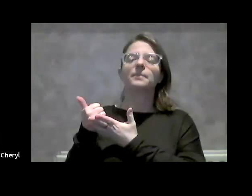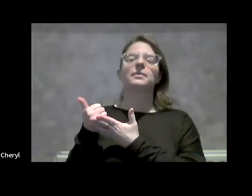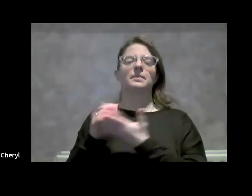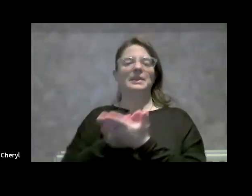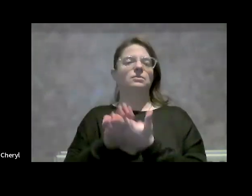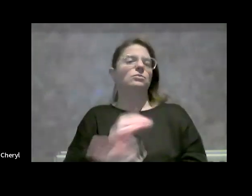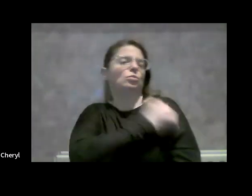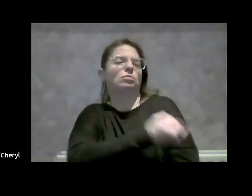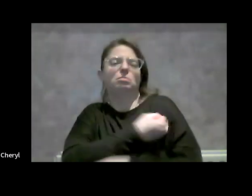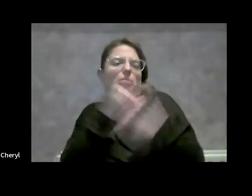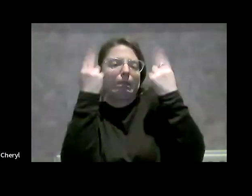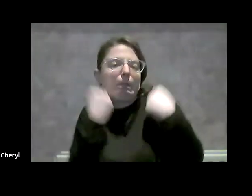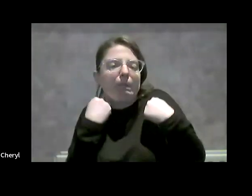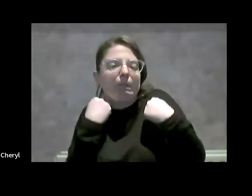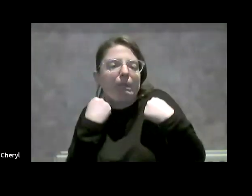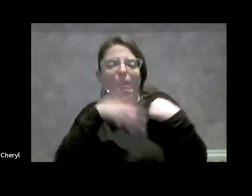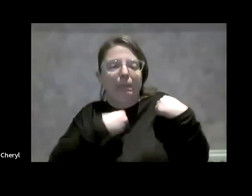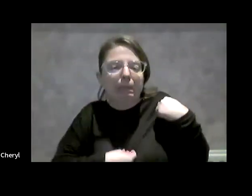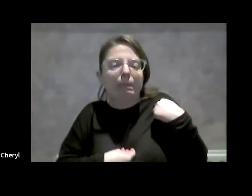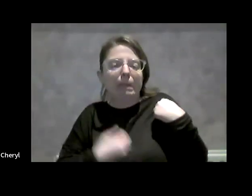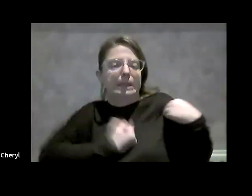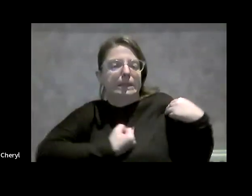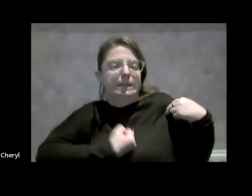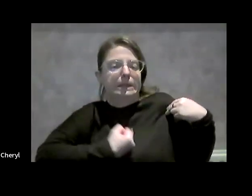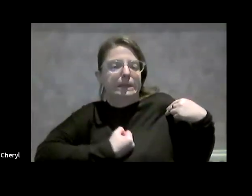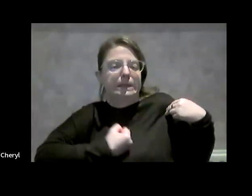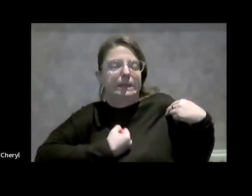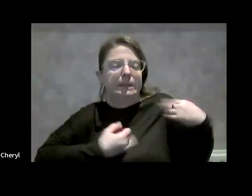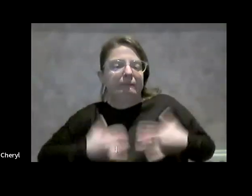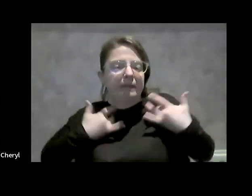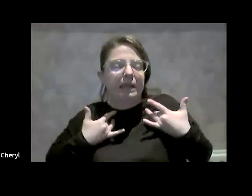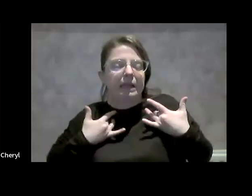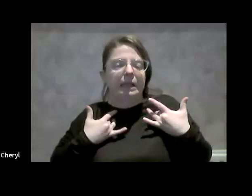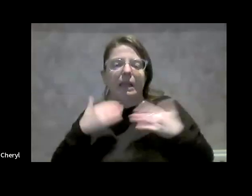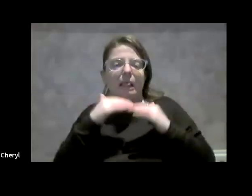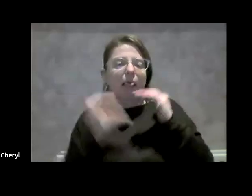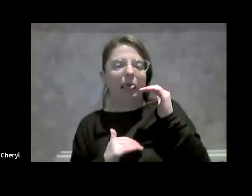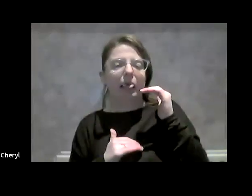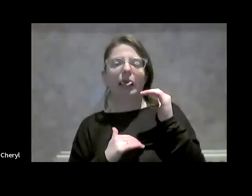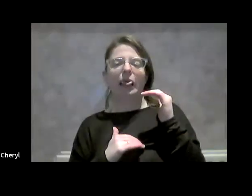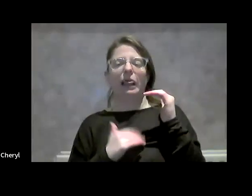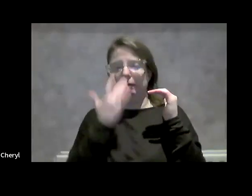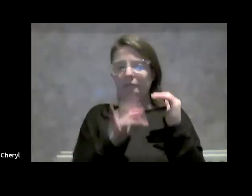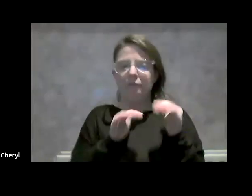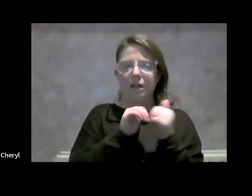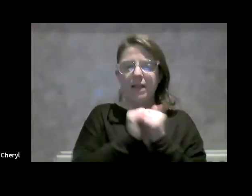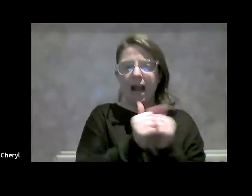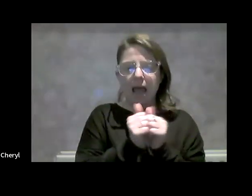like the cowardly trans femme, haunted by guilt and feelings of inadequacy and false